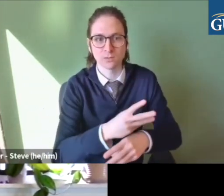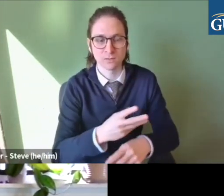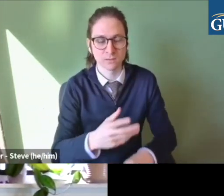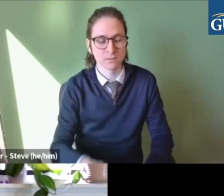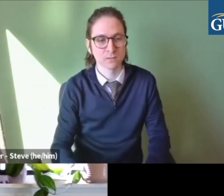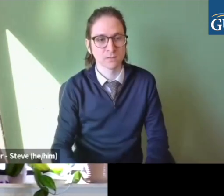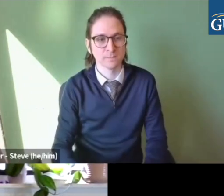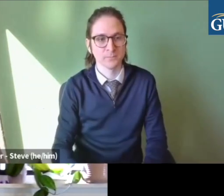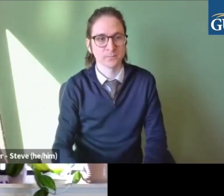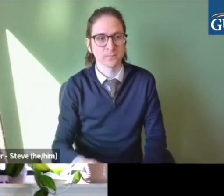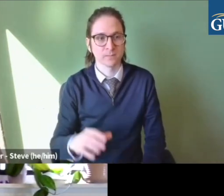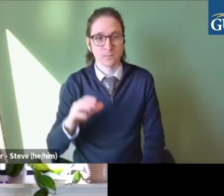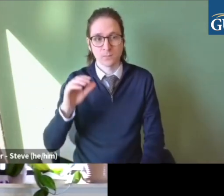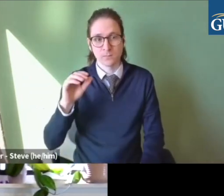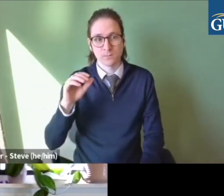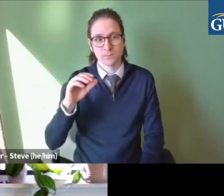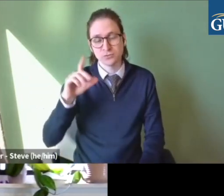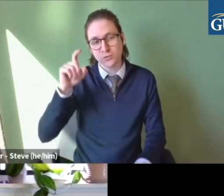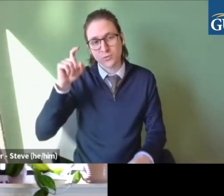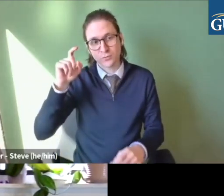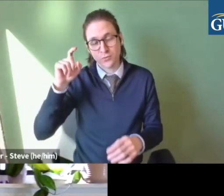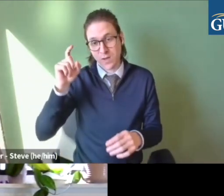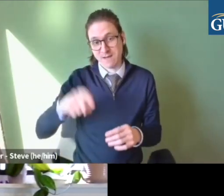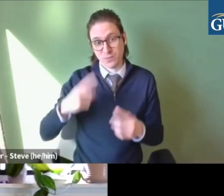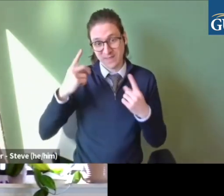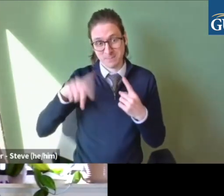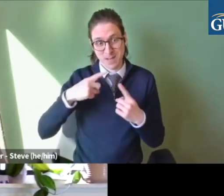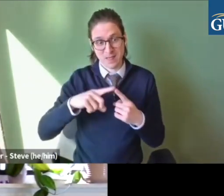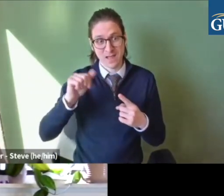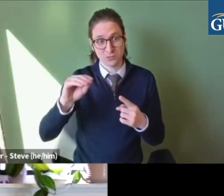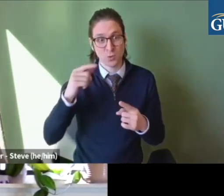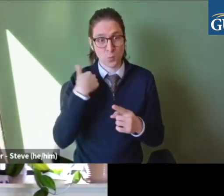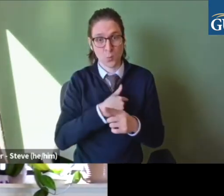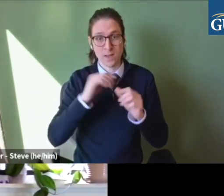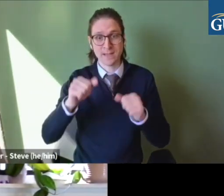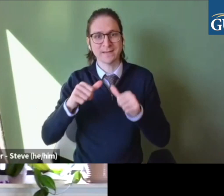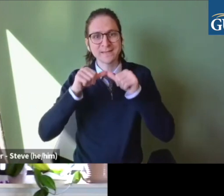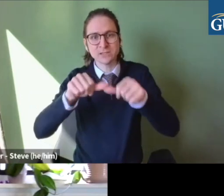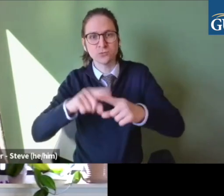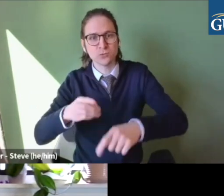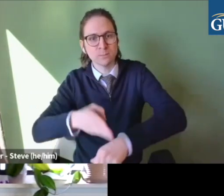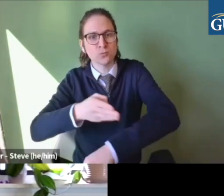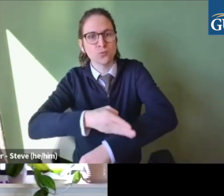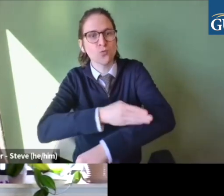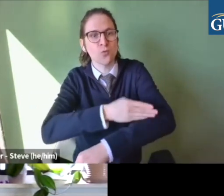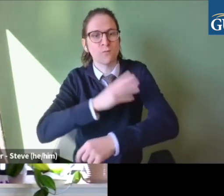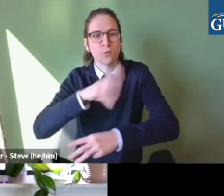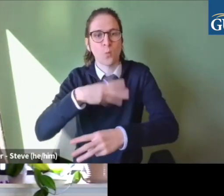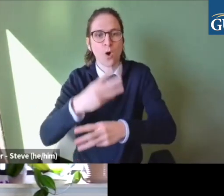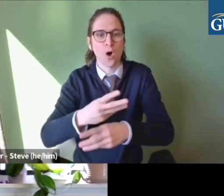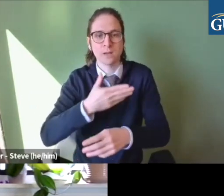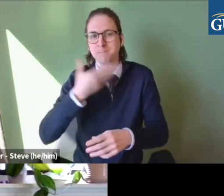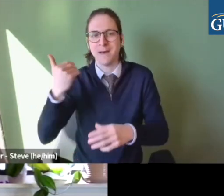imagine alternative ways of doing that so that you can create a world that is better than it is now. The transfer